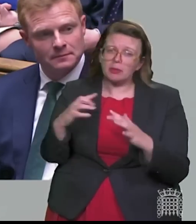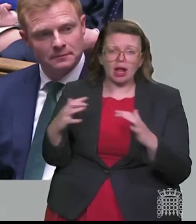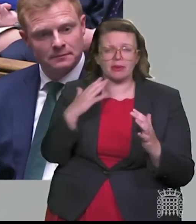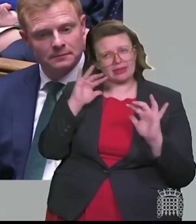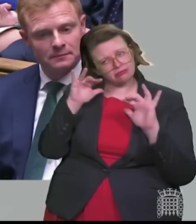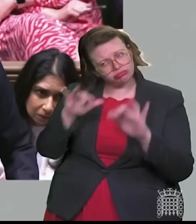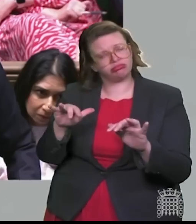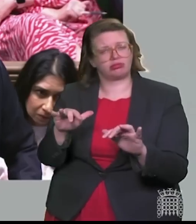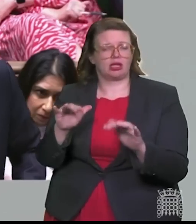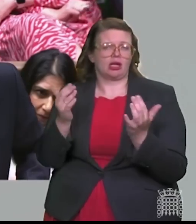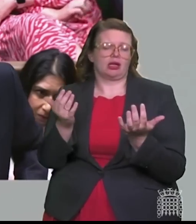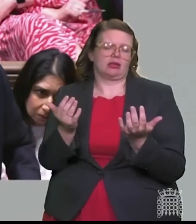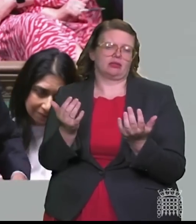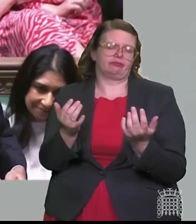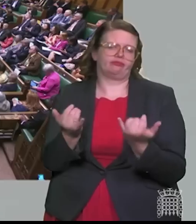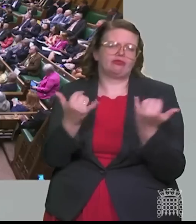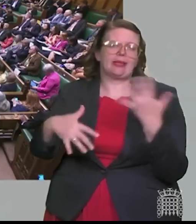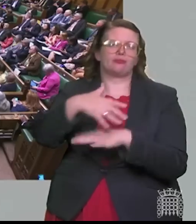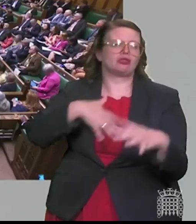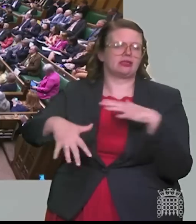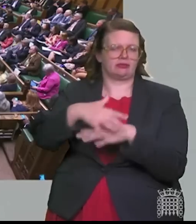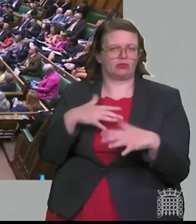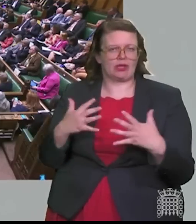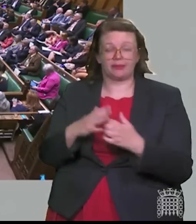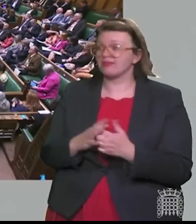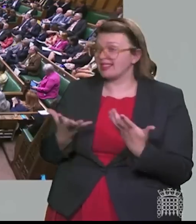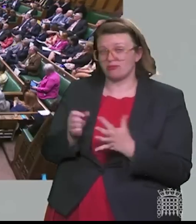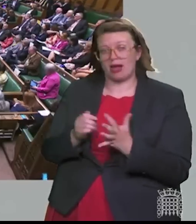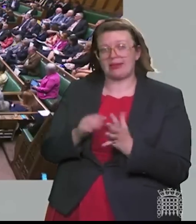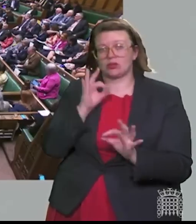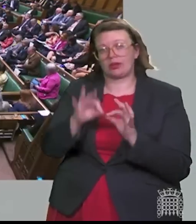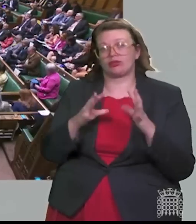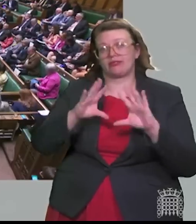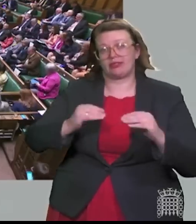him in attending the reception on the Terrace Pavilion. That completes Prime Minister's questions.